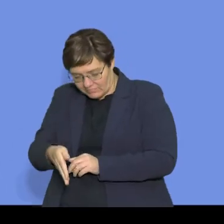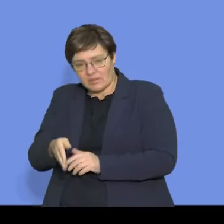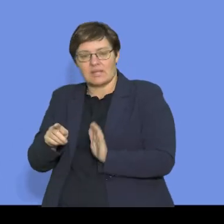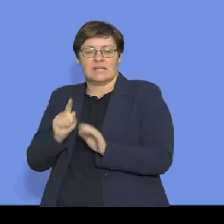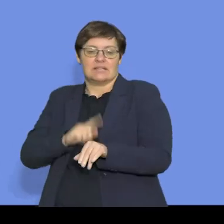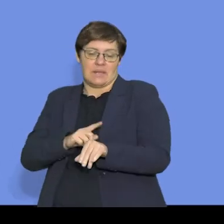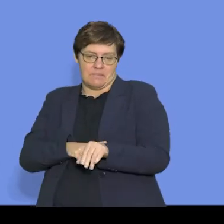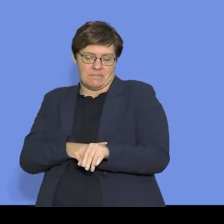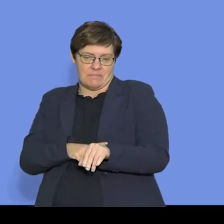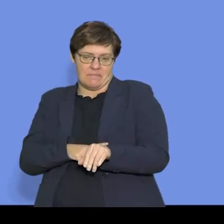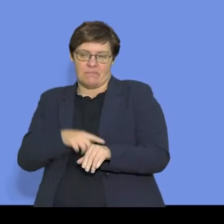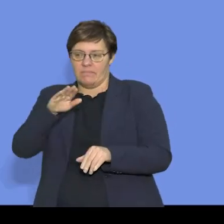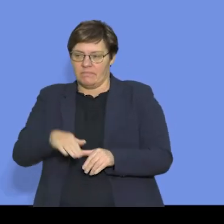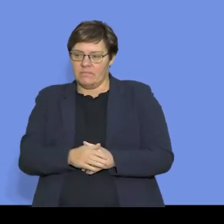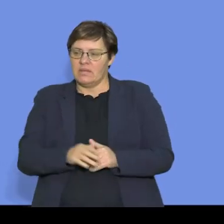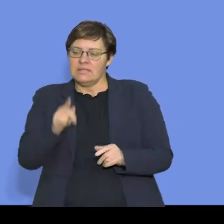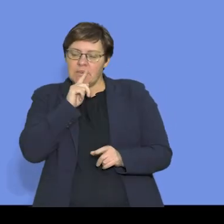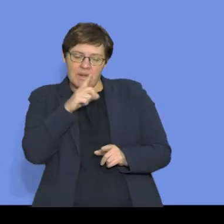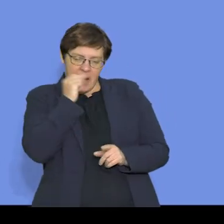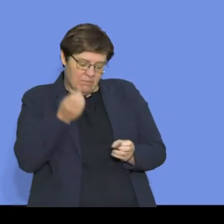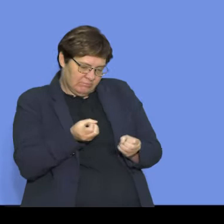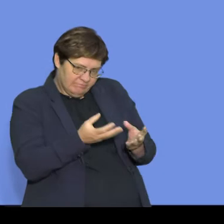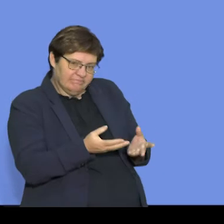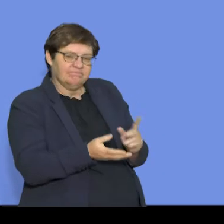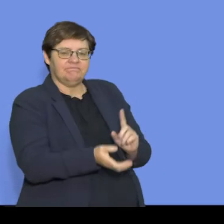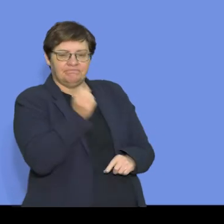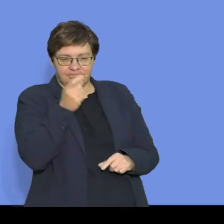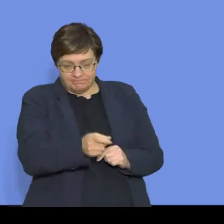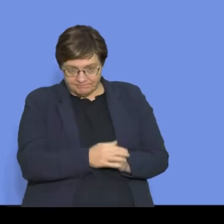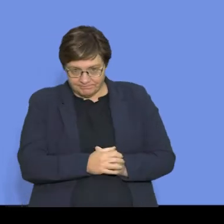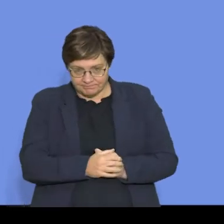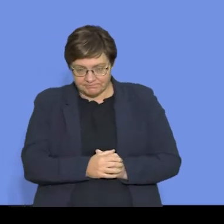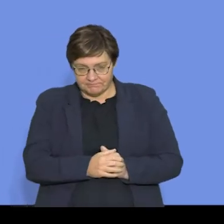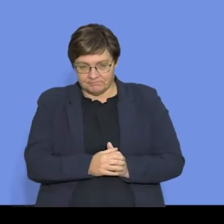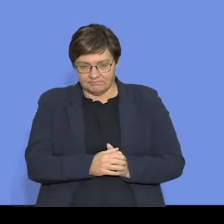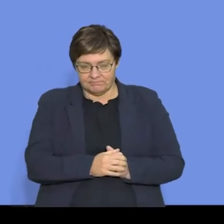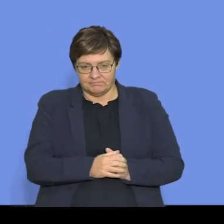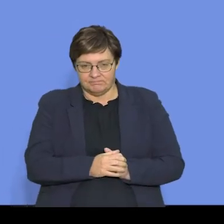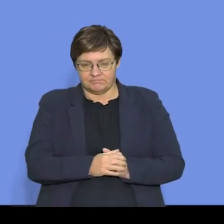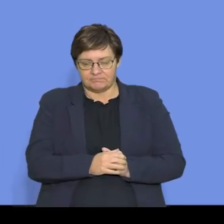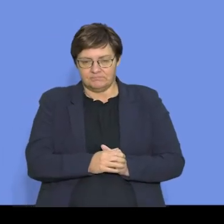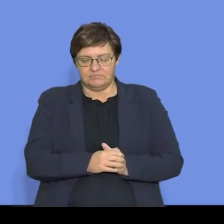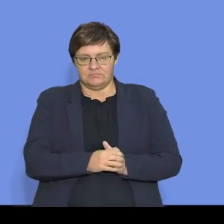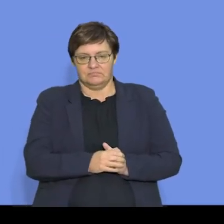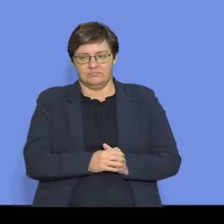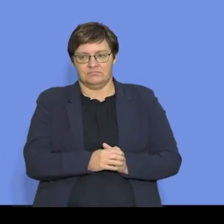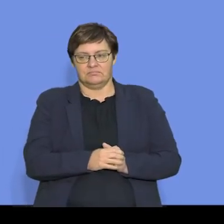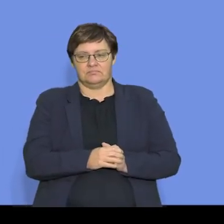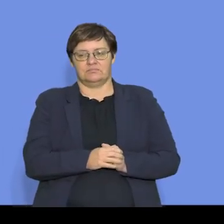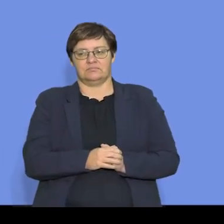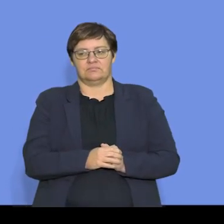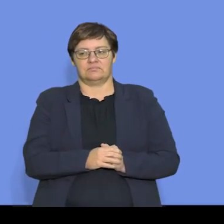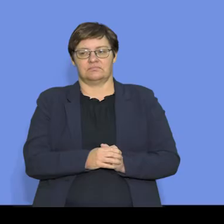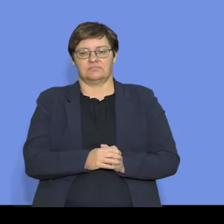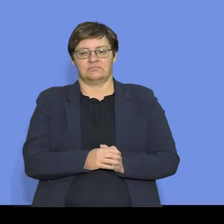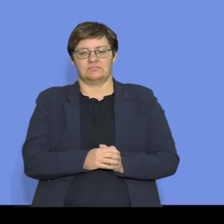time period at the bottom, and you will also be able to find out which periods were actually